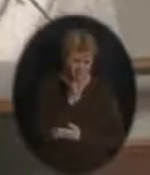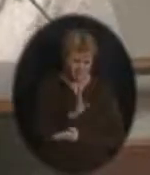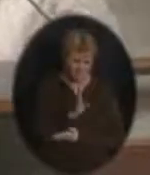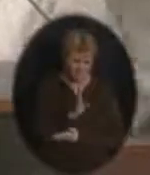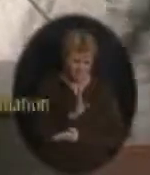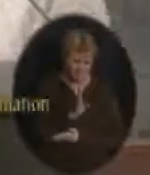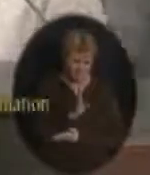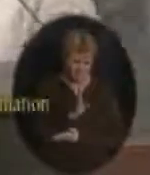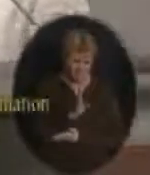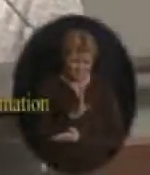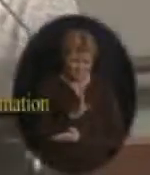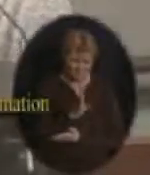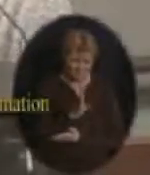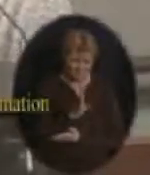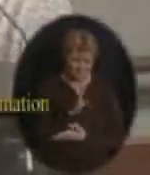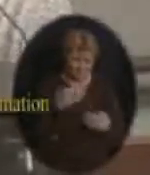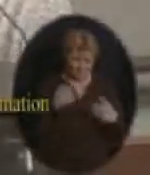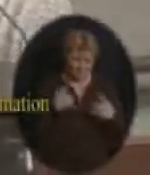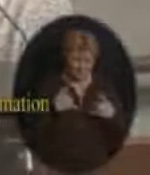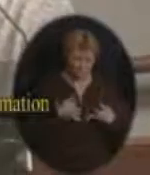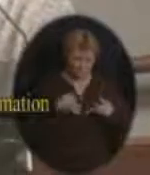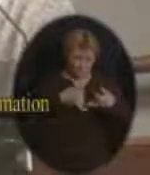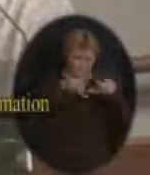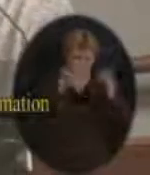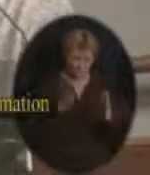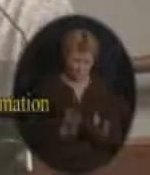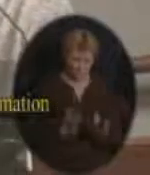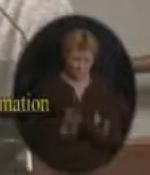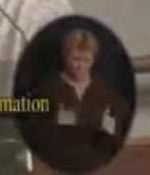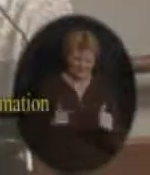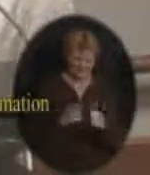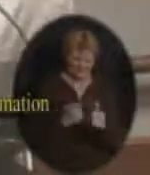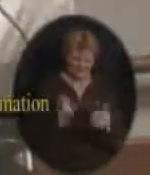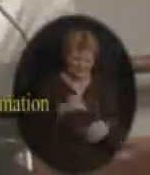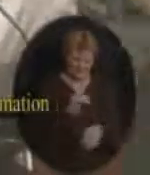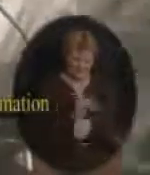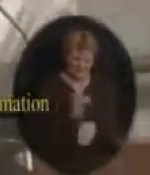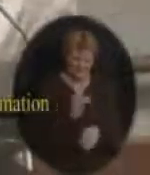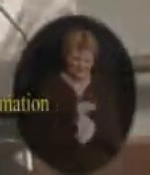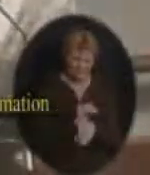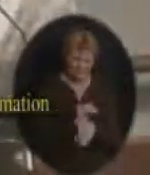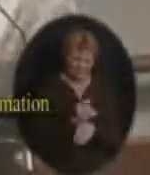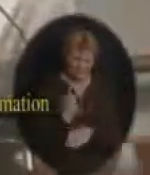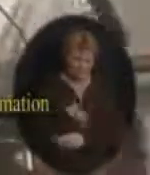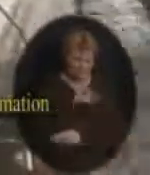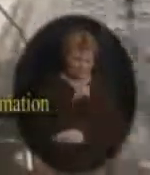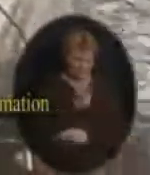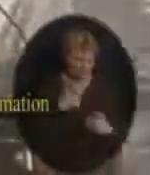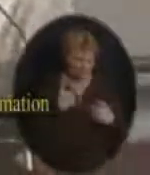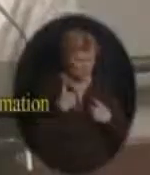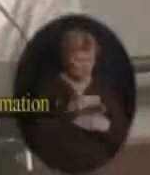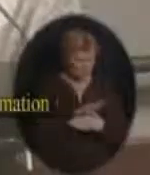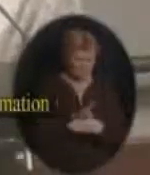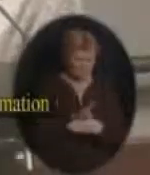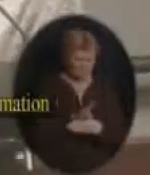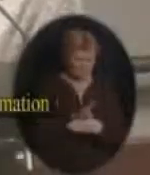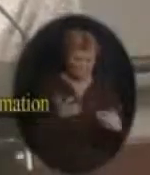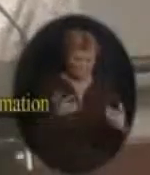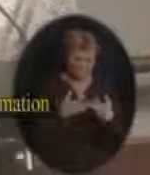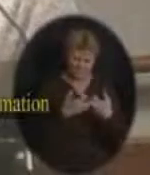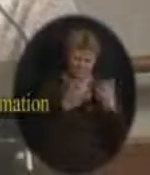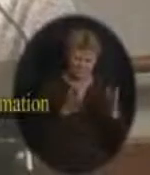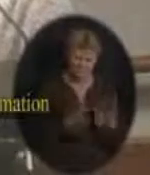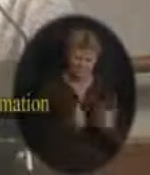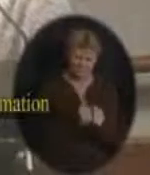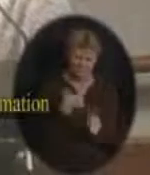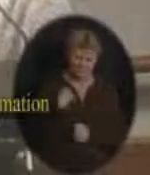our awardees tonight, those we're going to recognize. We don't have any business partners with us here tonight. They've fallen to the